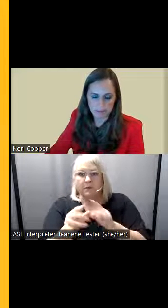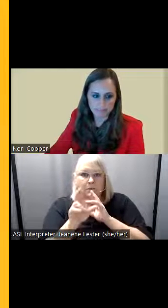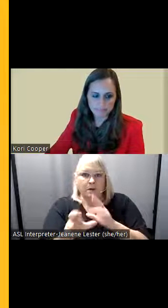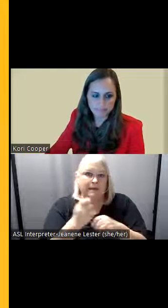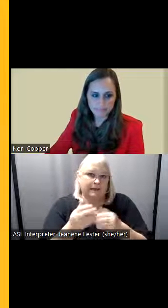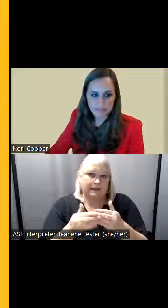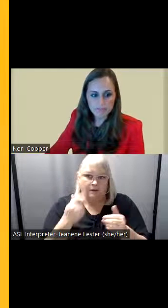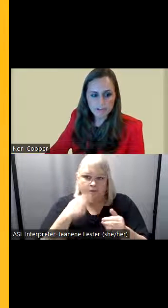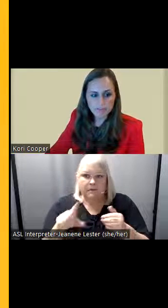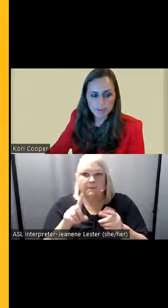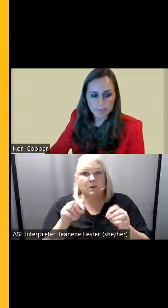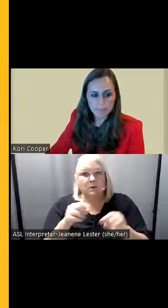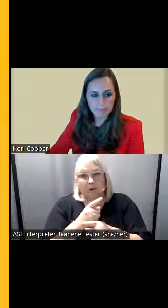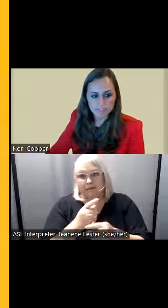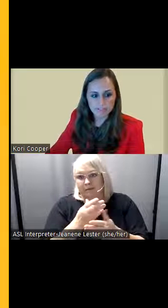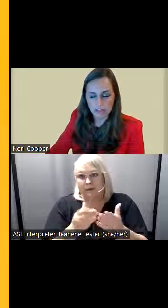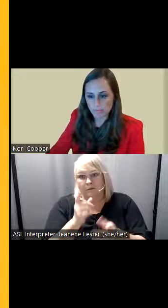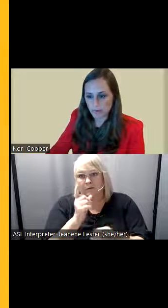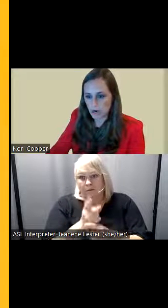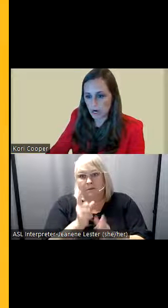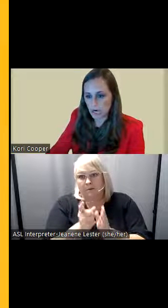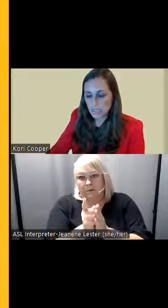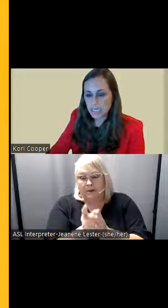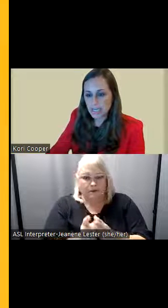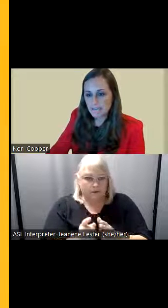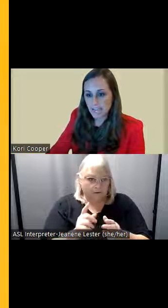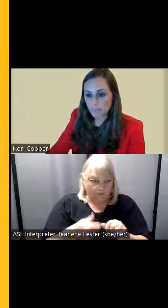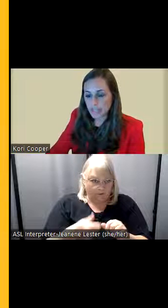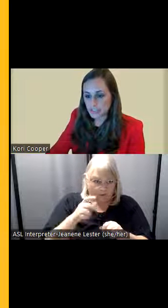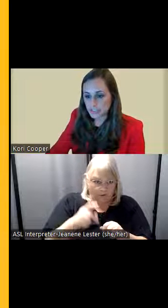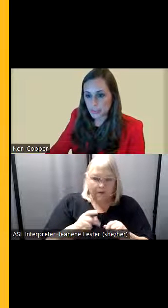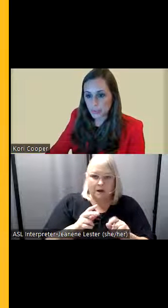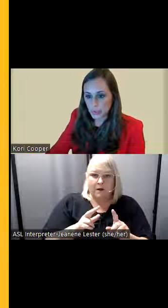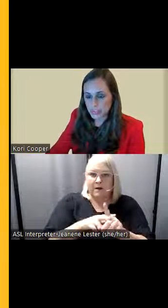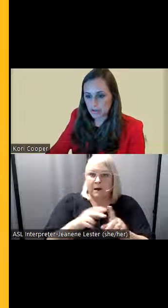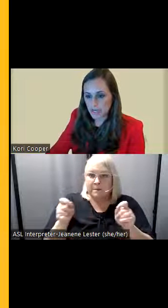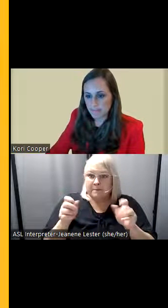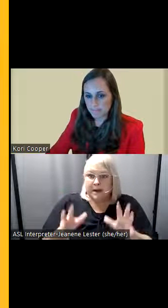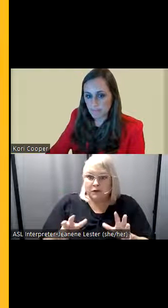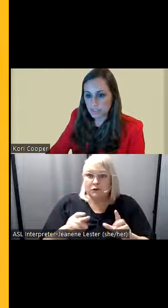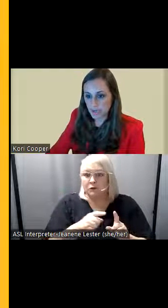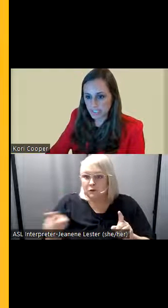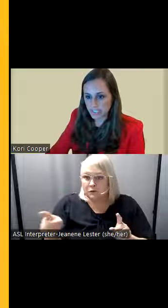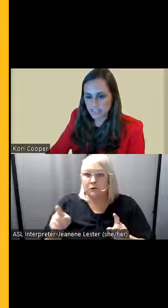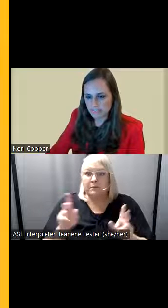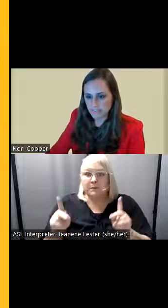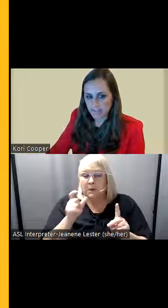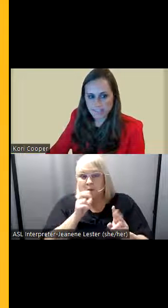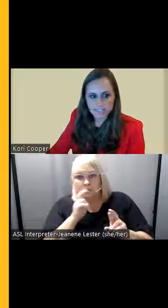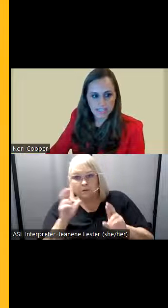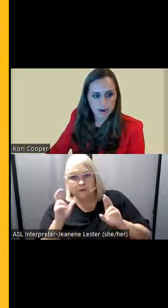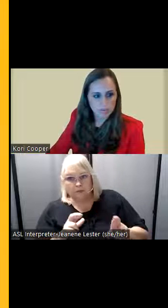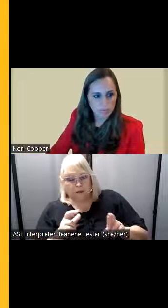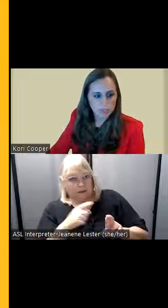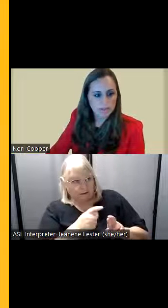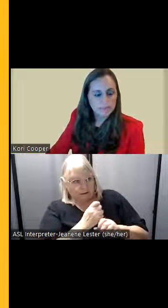in the moment. For our follow-upper metrics, and follow-upper are our file managers or those that are responding to safety events